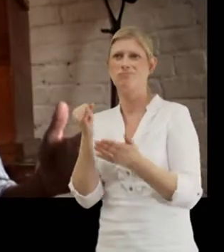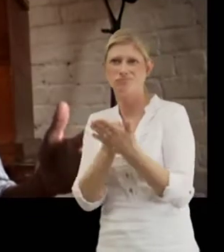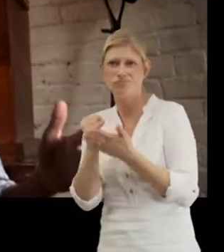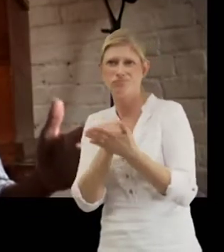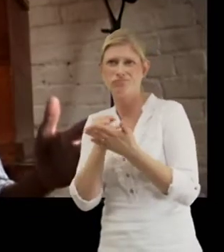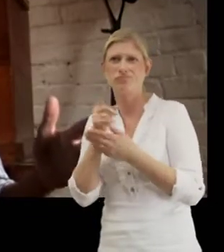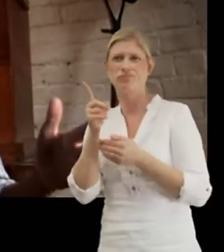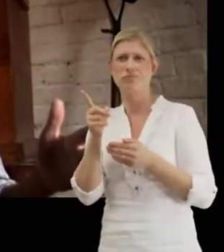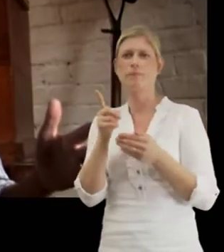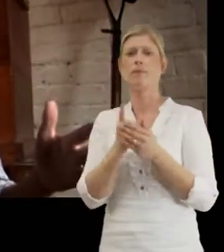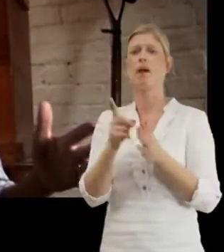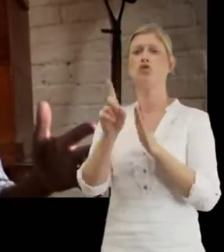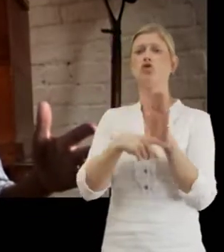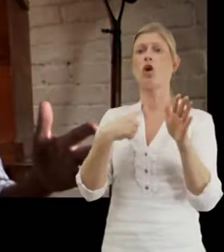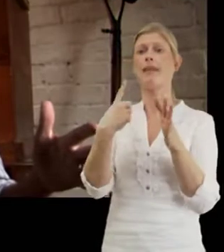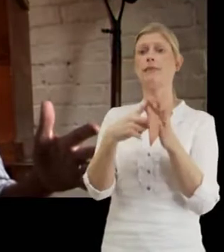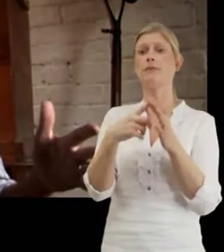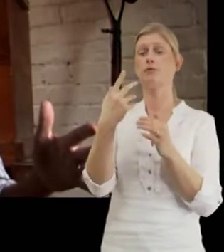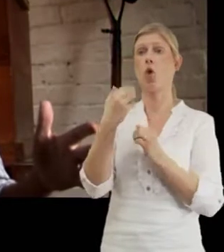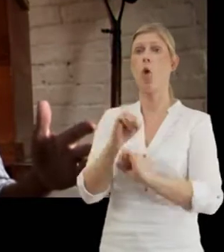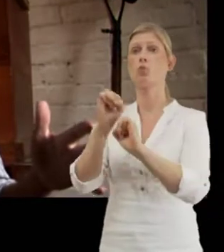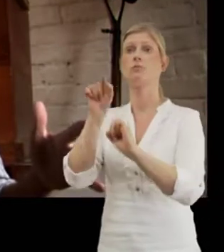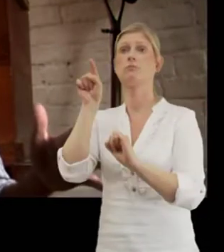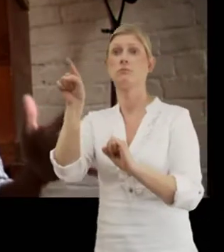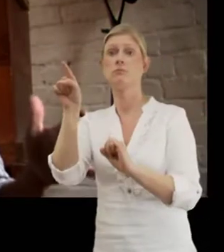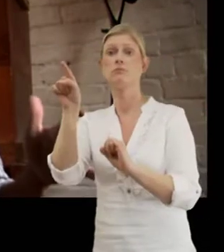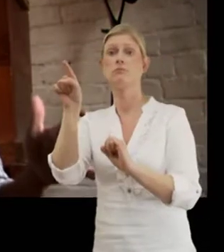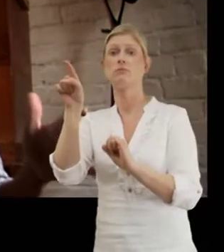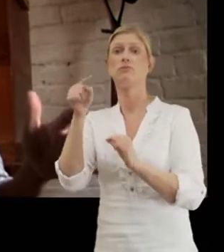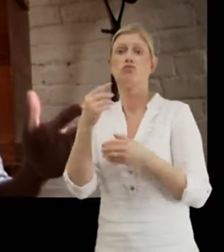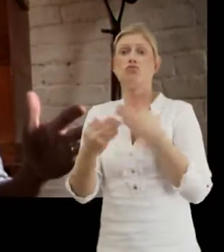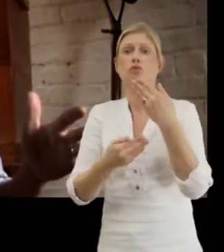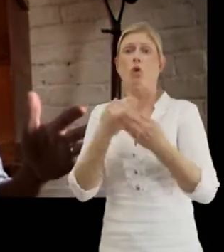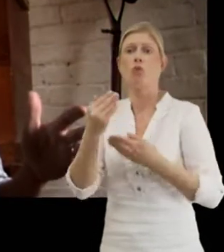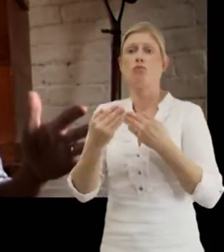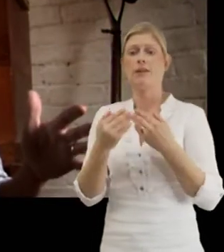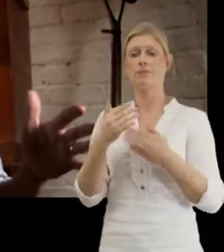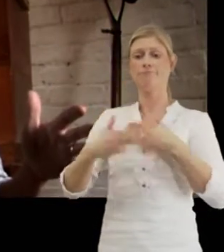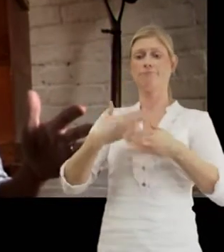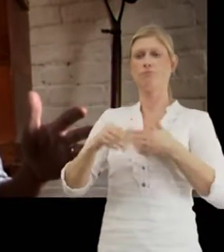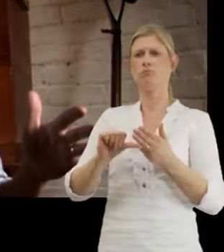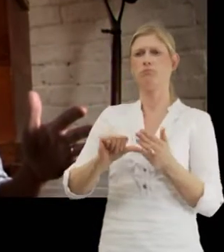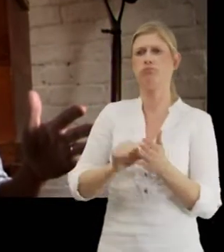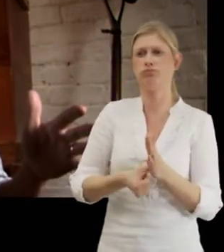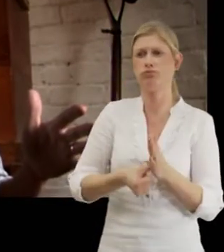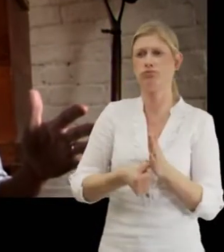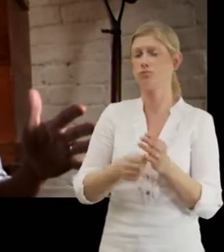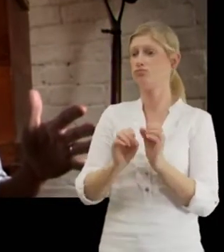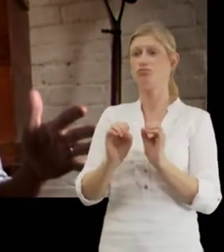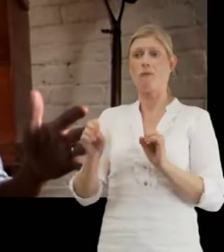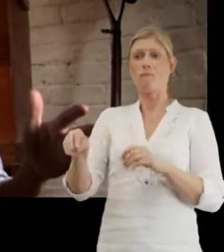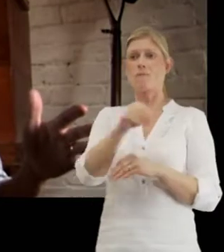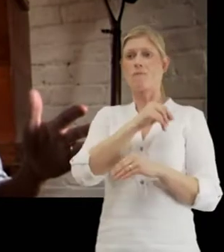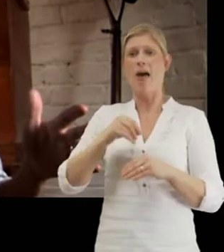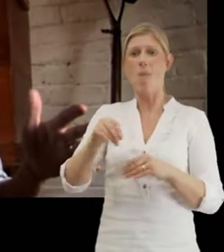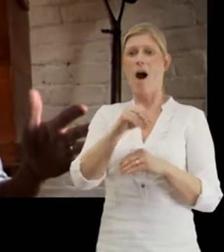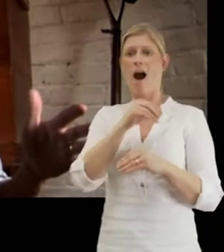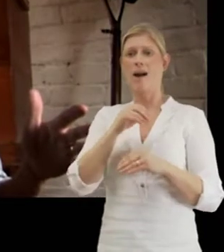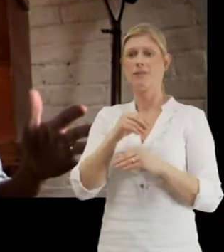John Ellis, who had the post mill there, the story is that he ran it so hard because he got no flour that